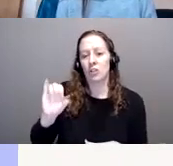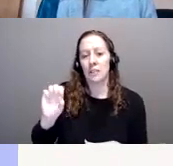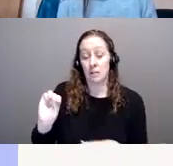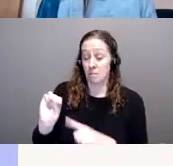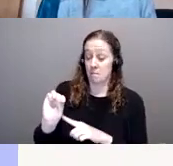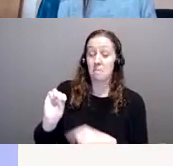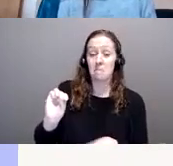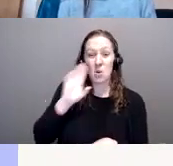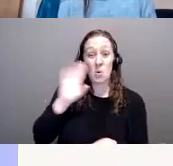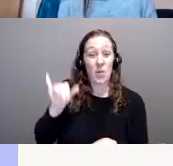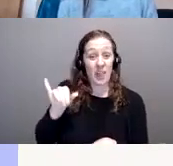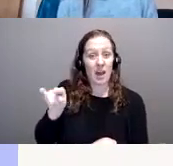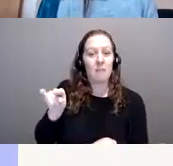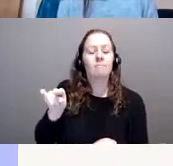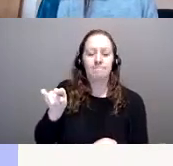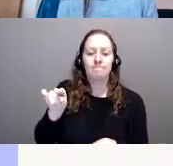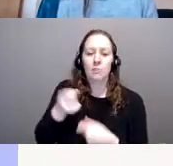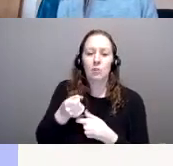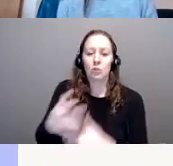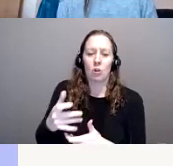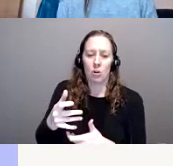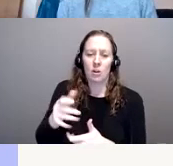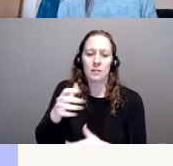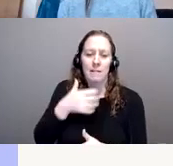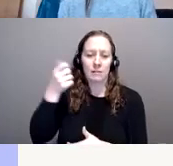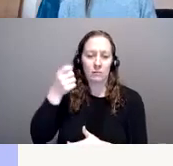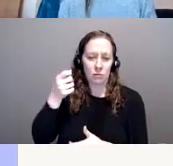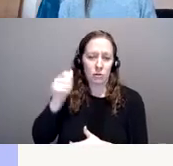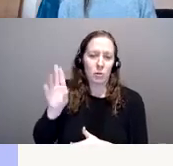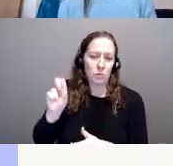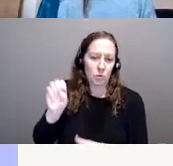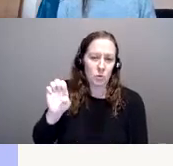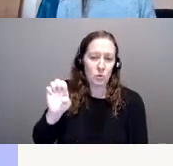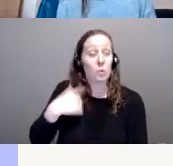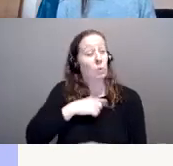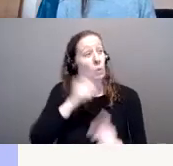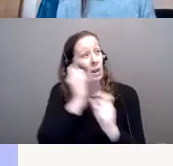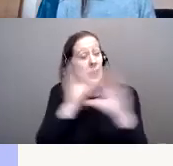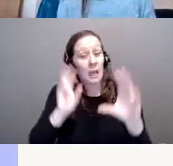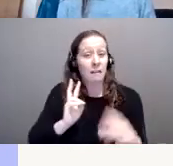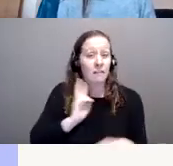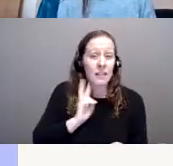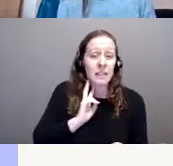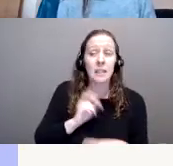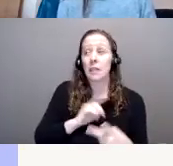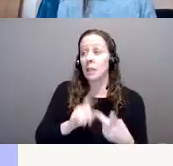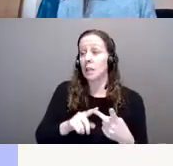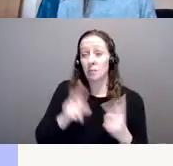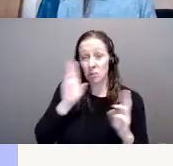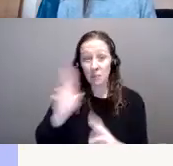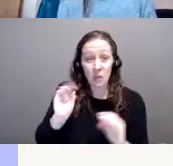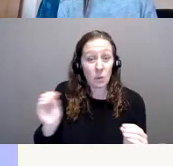causes of elder abuse. And when we think about victimization and respect and dignity for older adults, but that we know